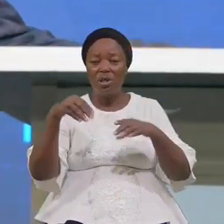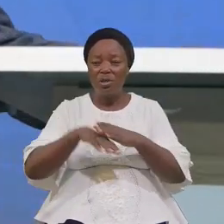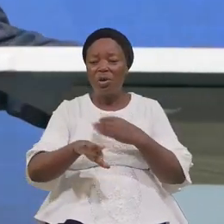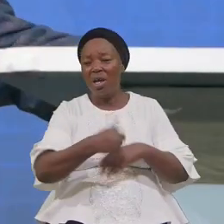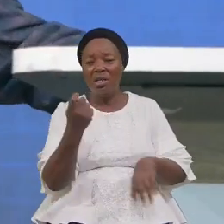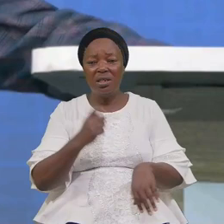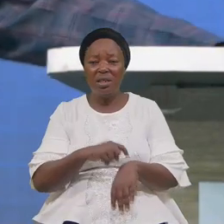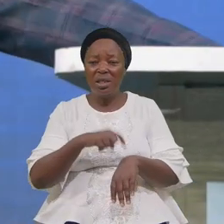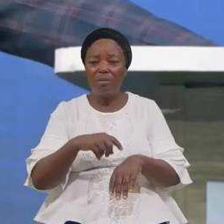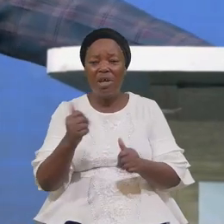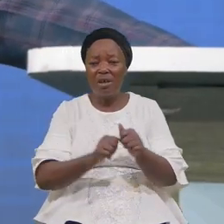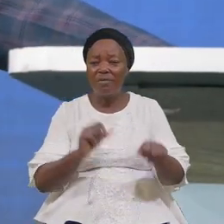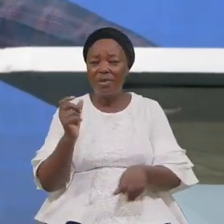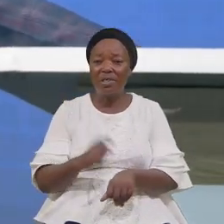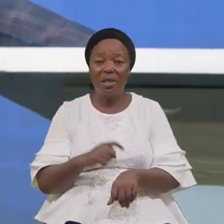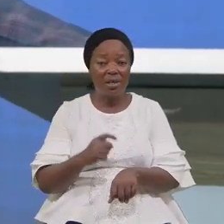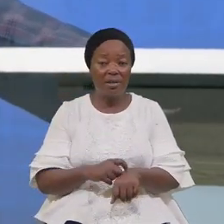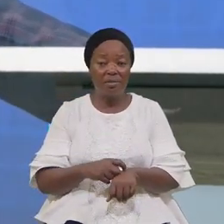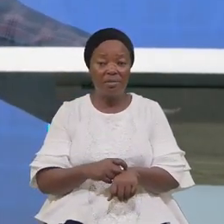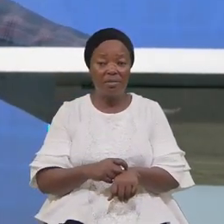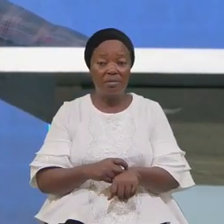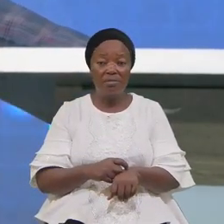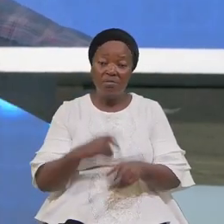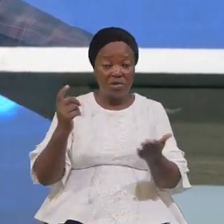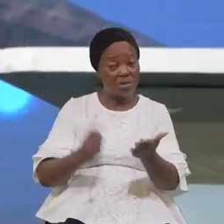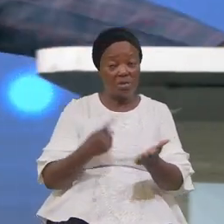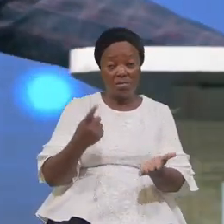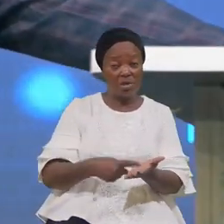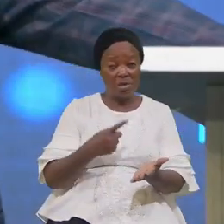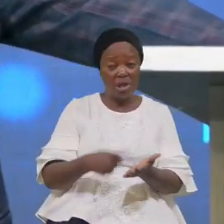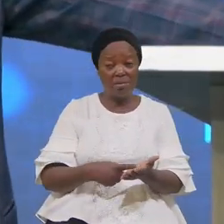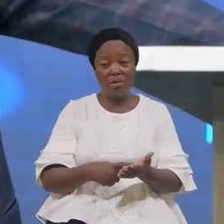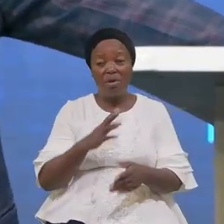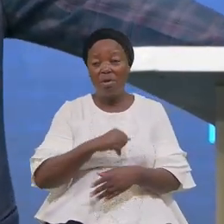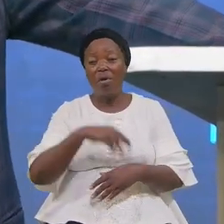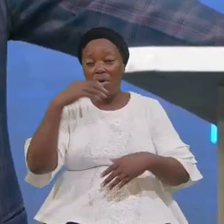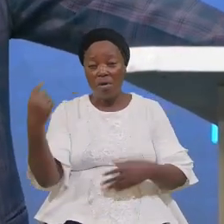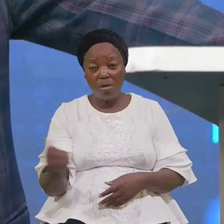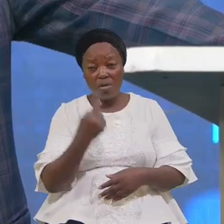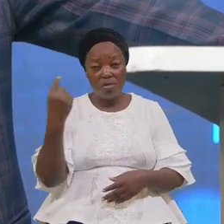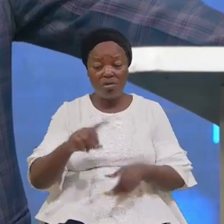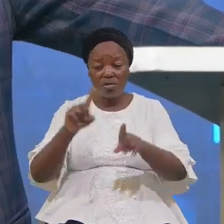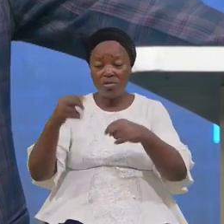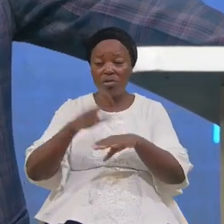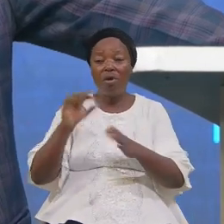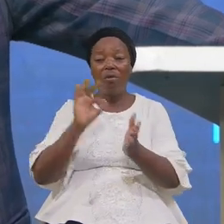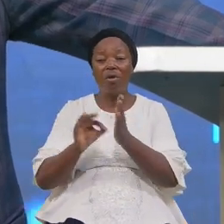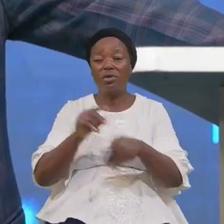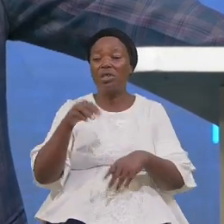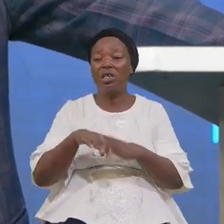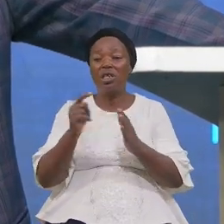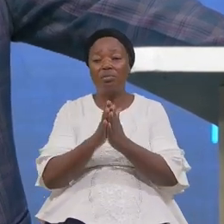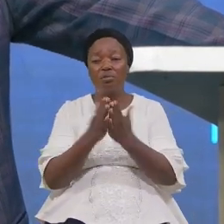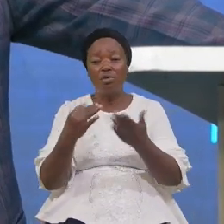anytime, every time, occasionally or habitually, goes on record in the book